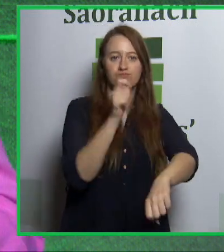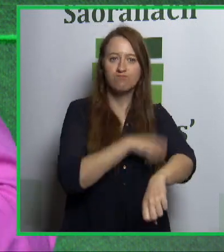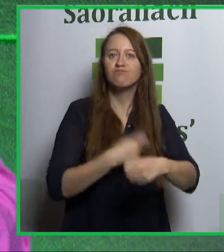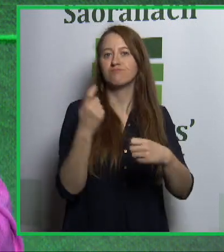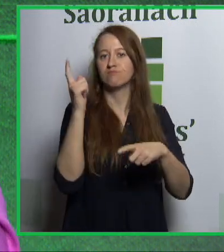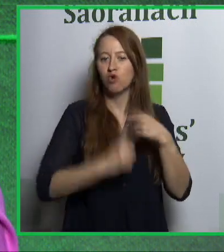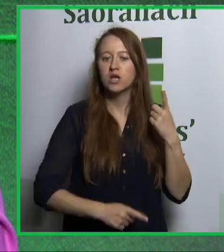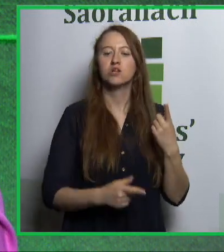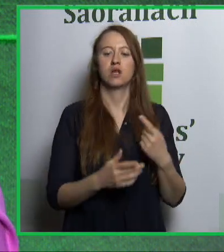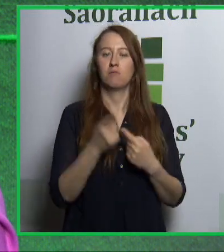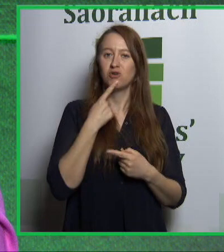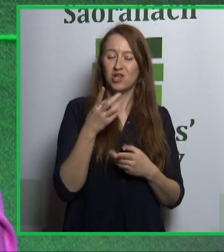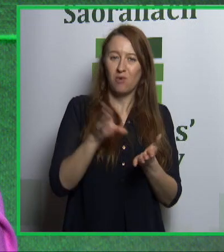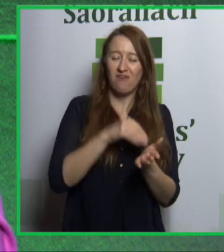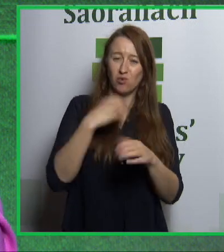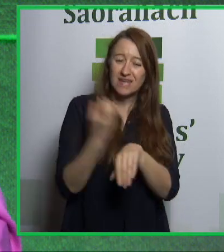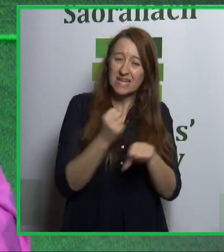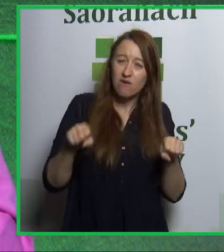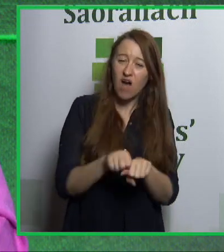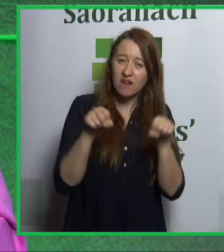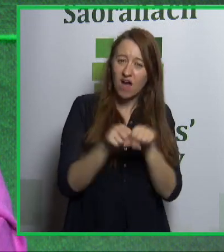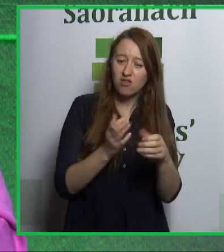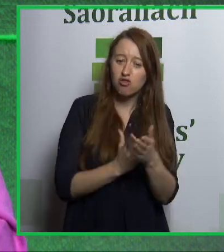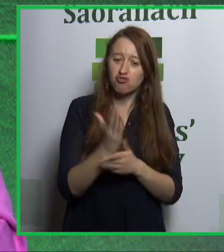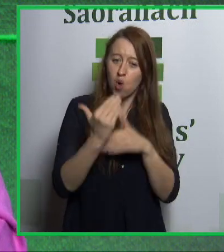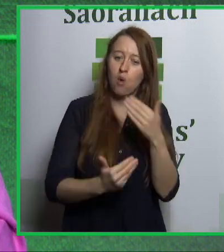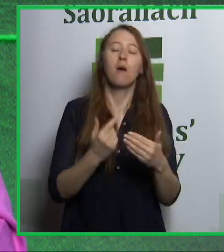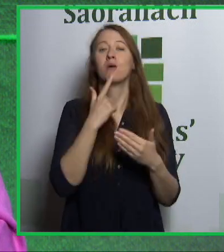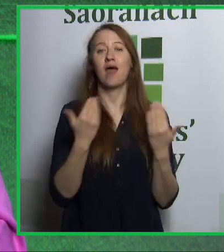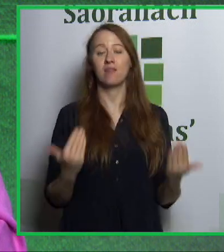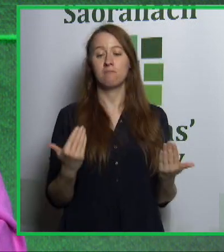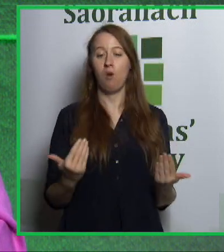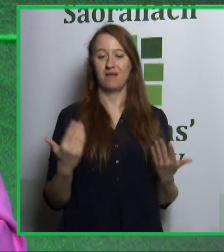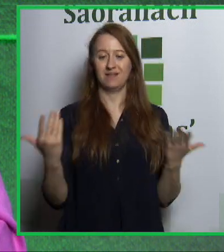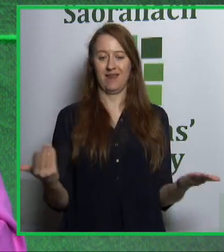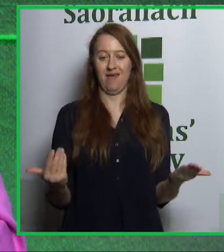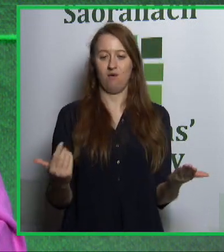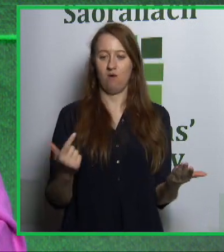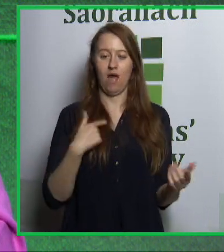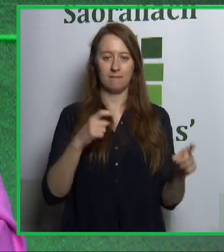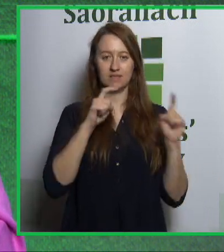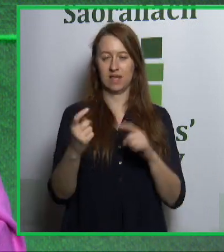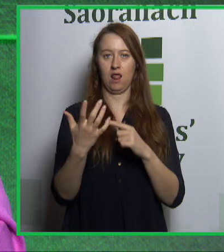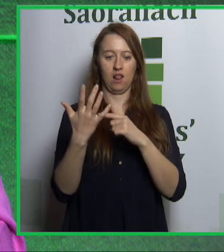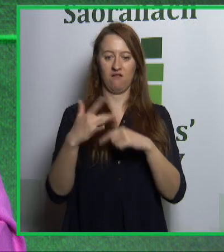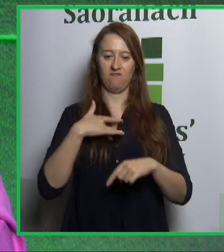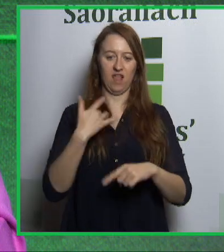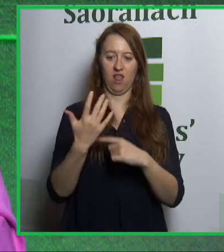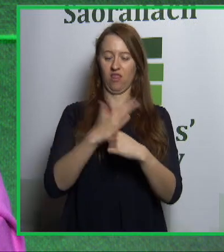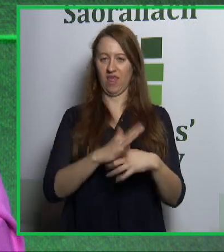you know, follows you through, and it, you know, even now I'm facing blocks because of my criminal record. You know, there was an incident